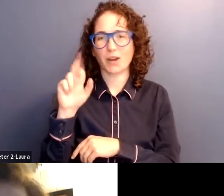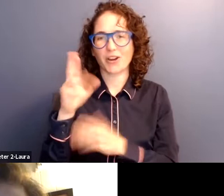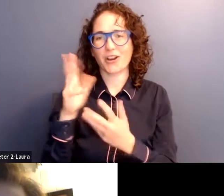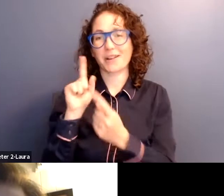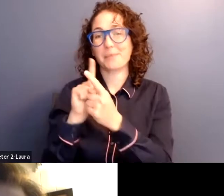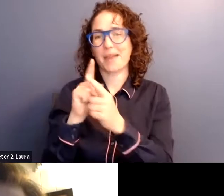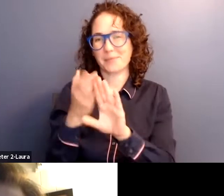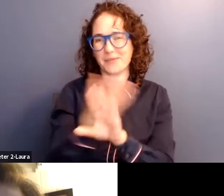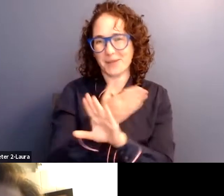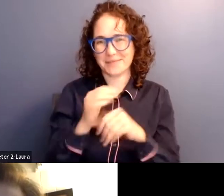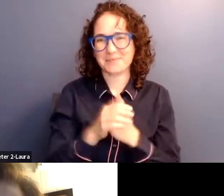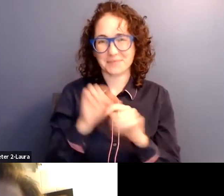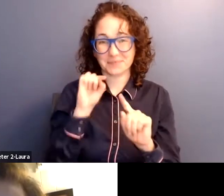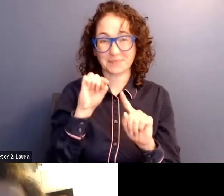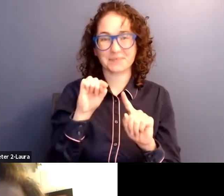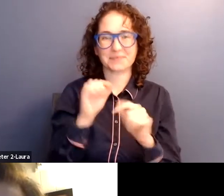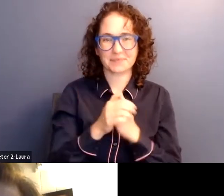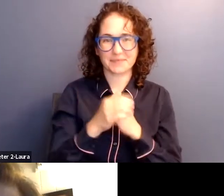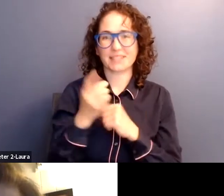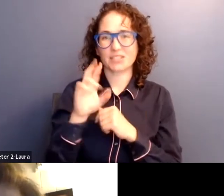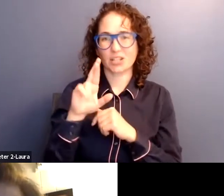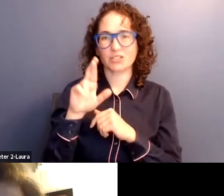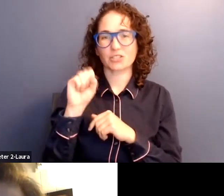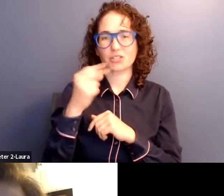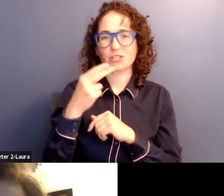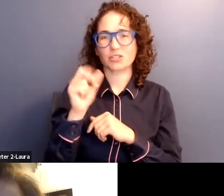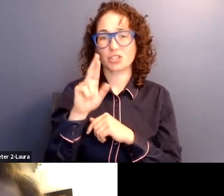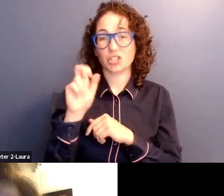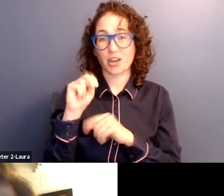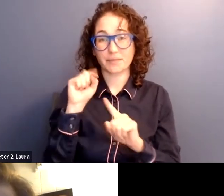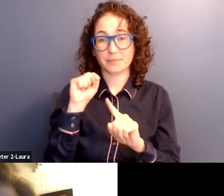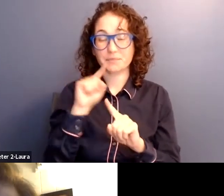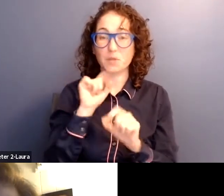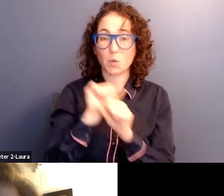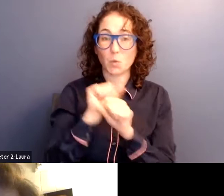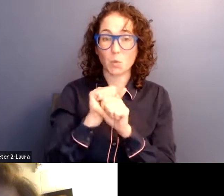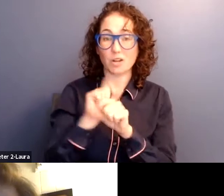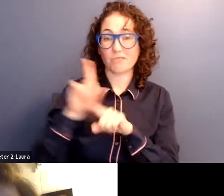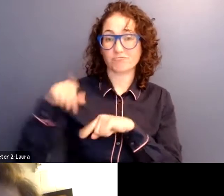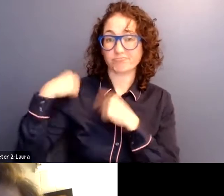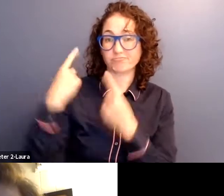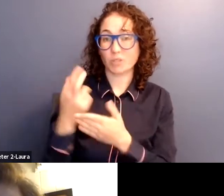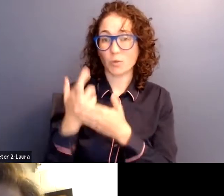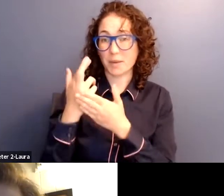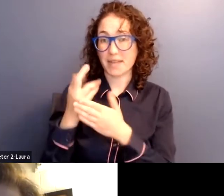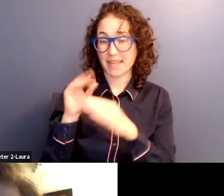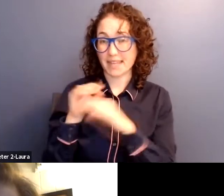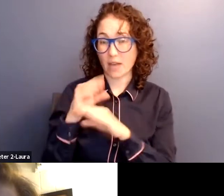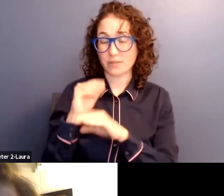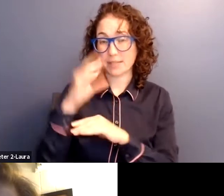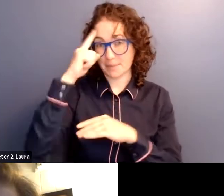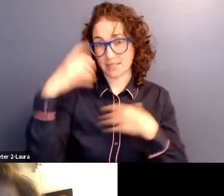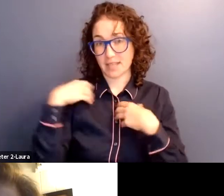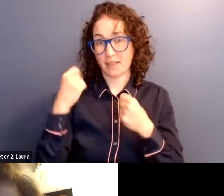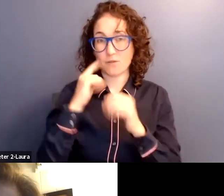us late. Dr. Sharon Melise McLennan-Weir has been working in the field of rehabilitation counseling and mental health for over